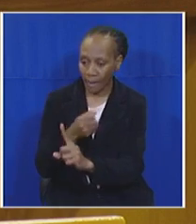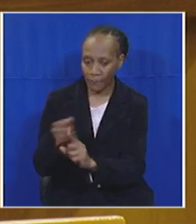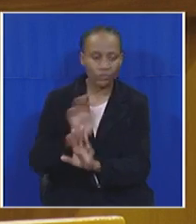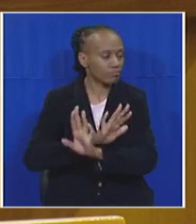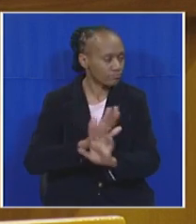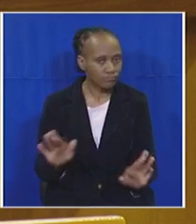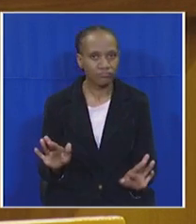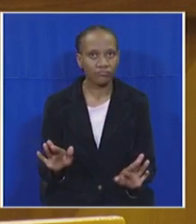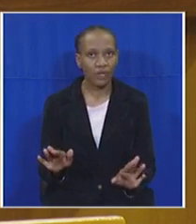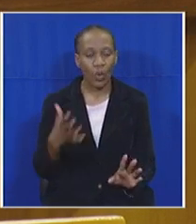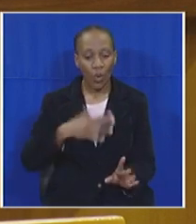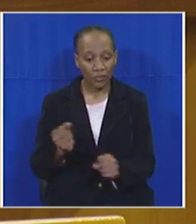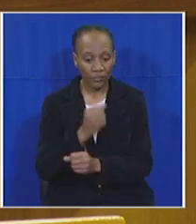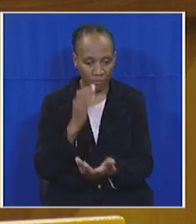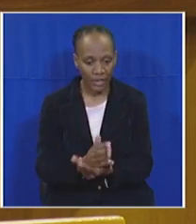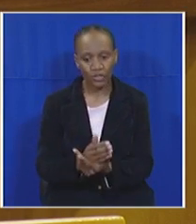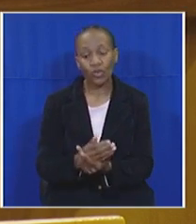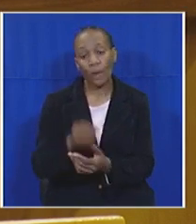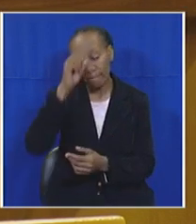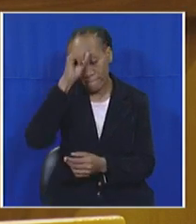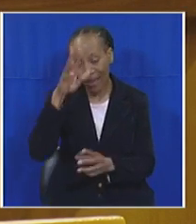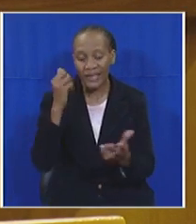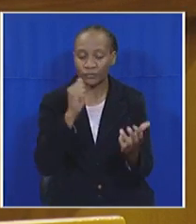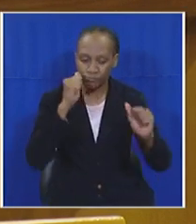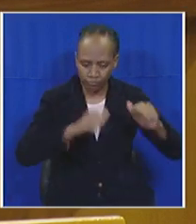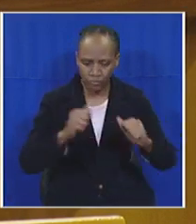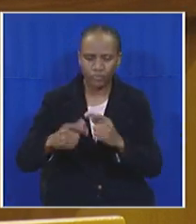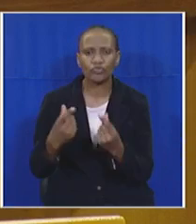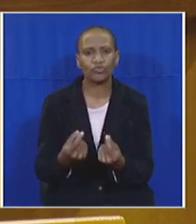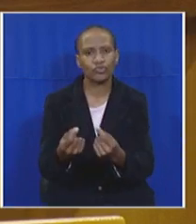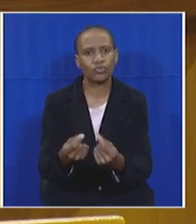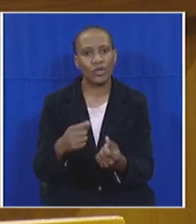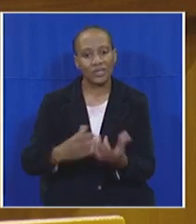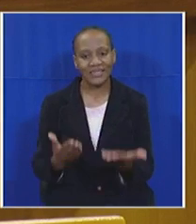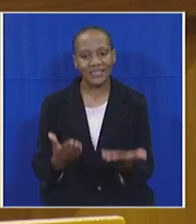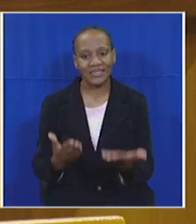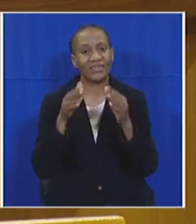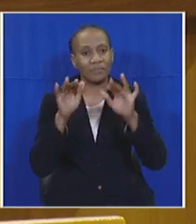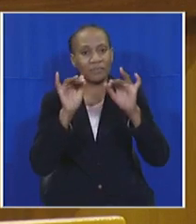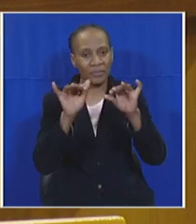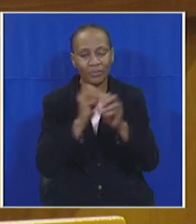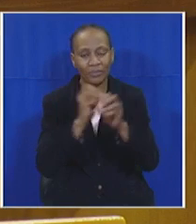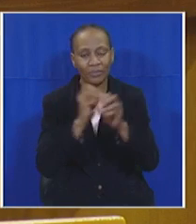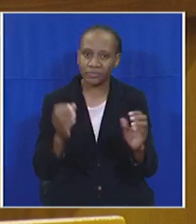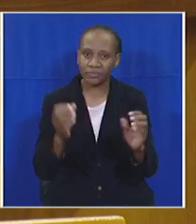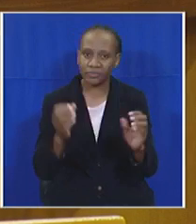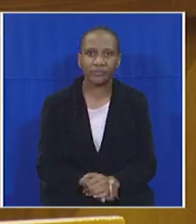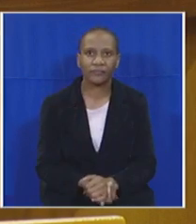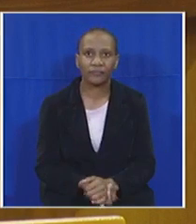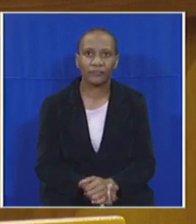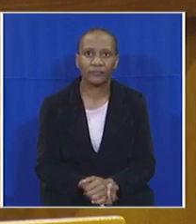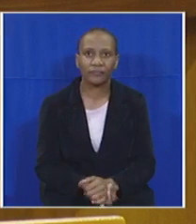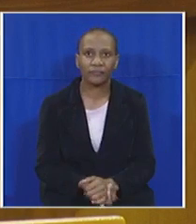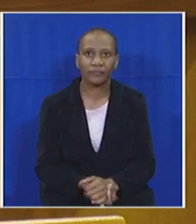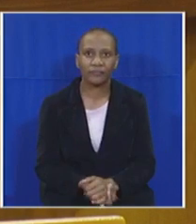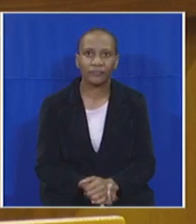areas to push through illegal mine deals against wishes of the people. There must be a